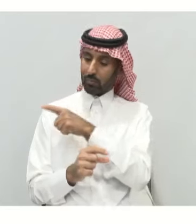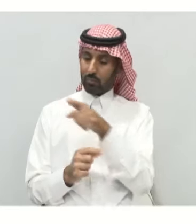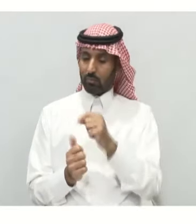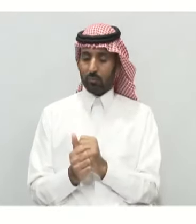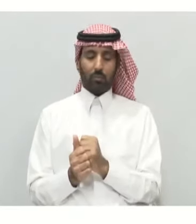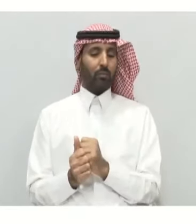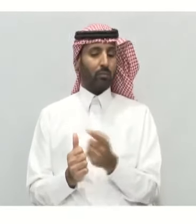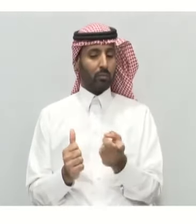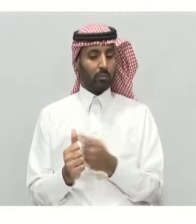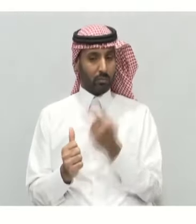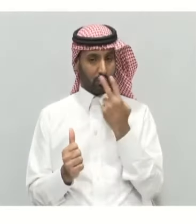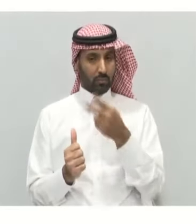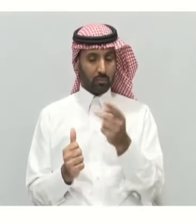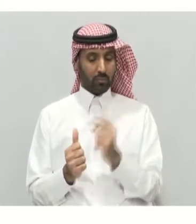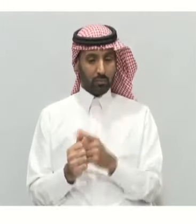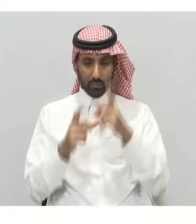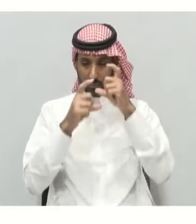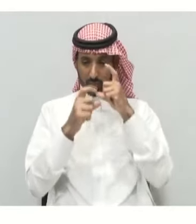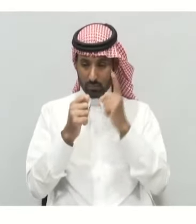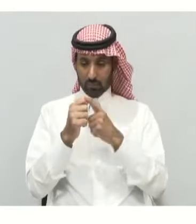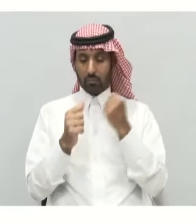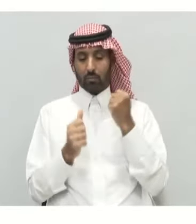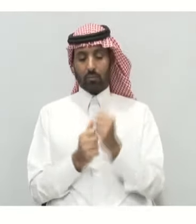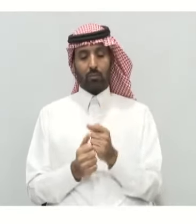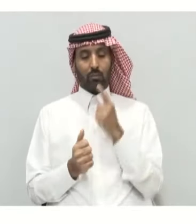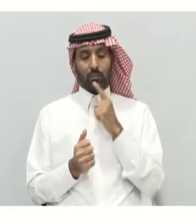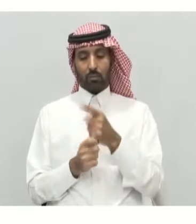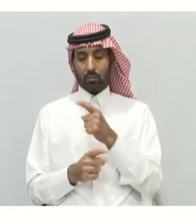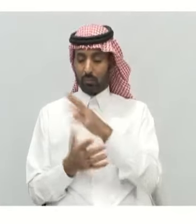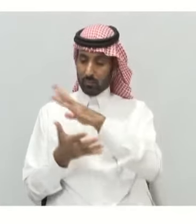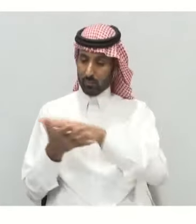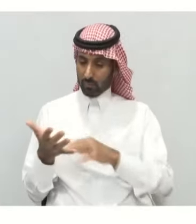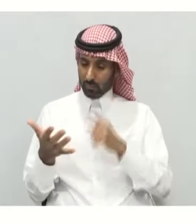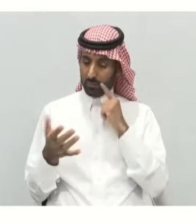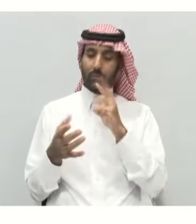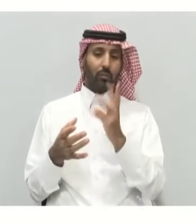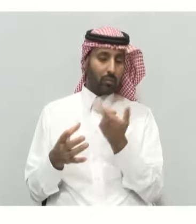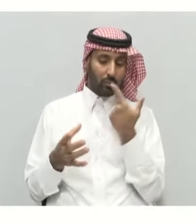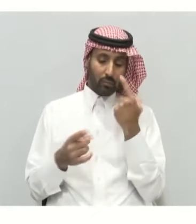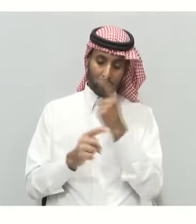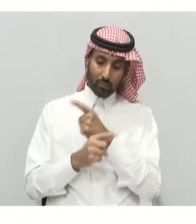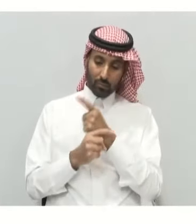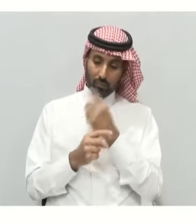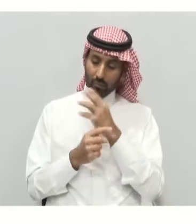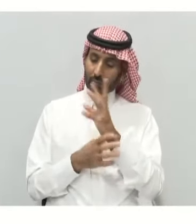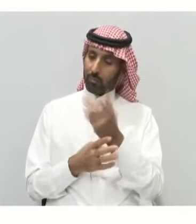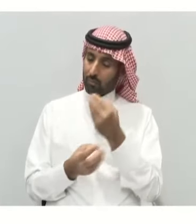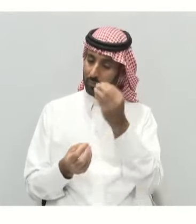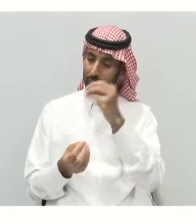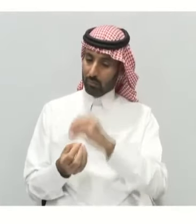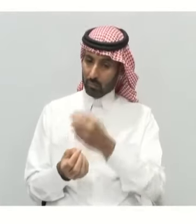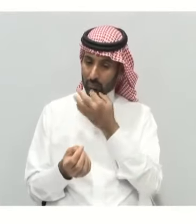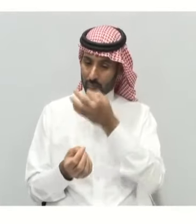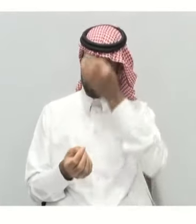So have a look at the picture. Ahmed is writing about his schedule and his teacher. Complete his description.